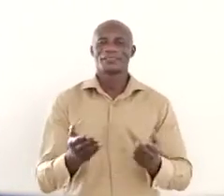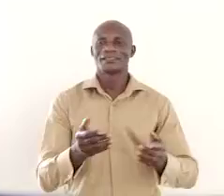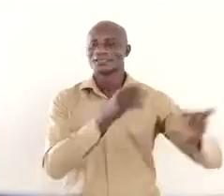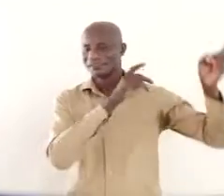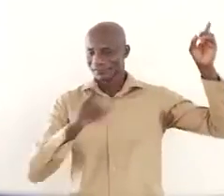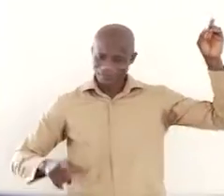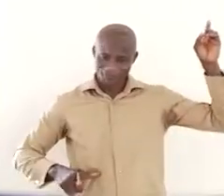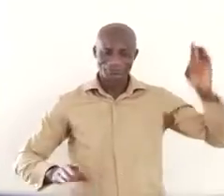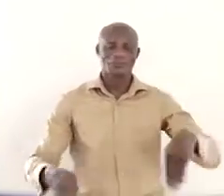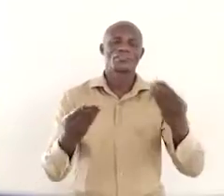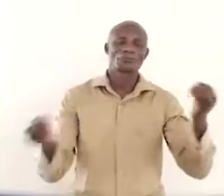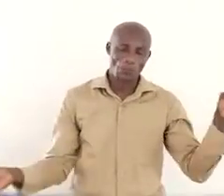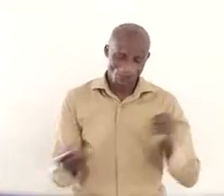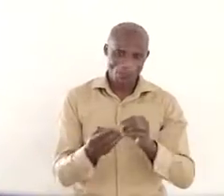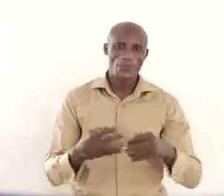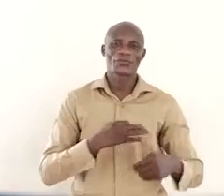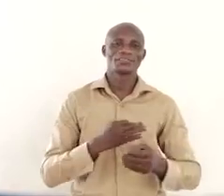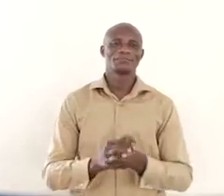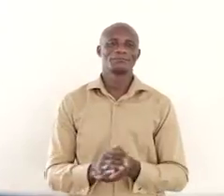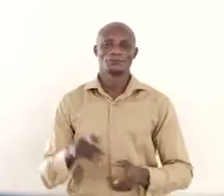may the Lord provide enough feathers.